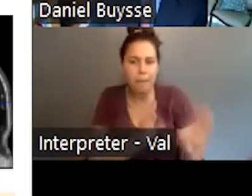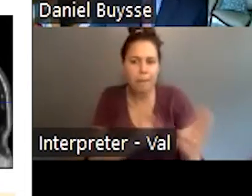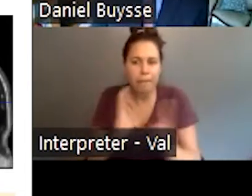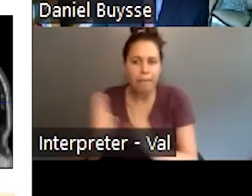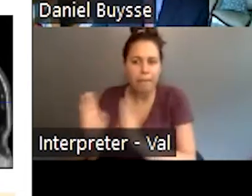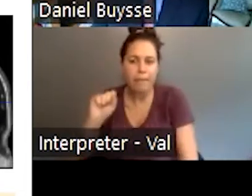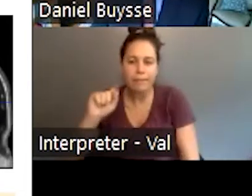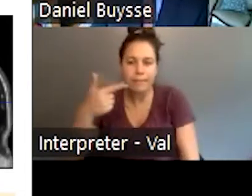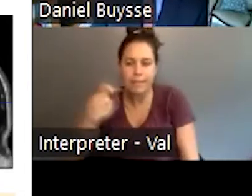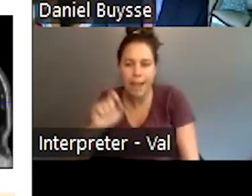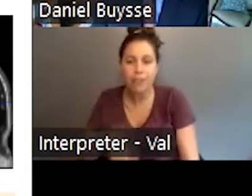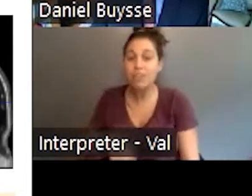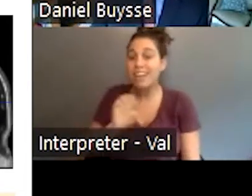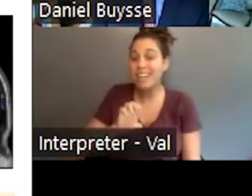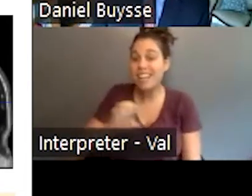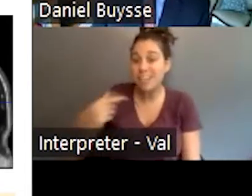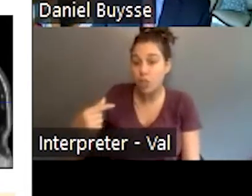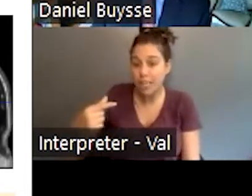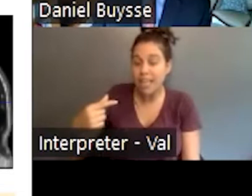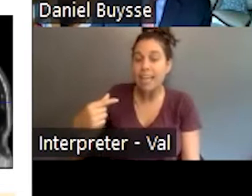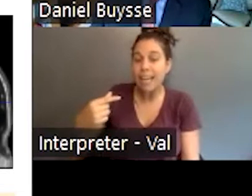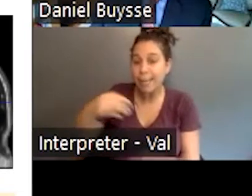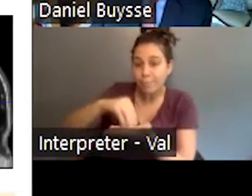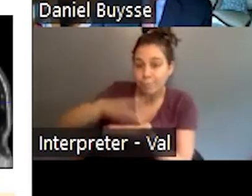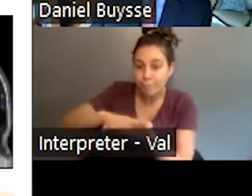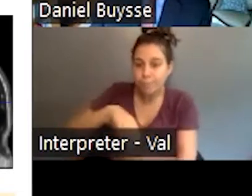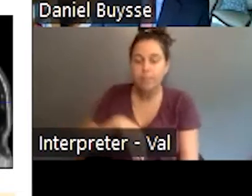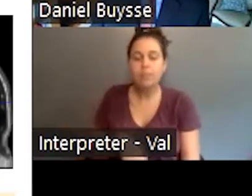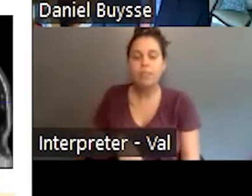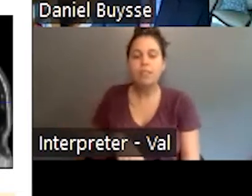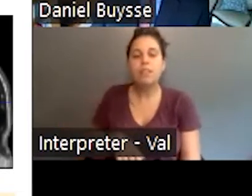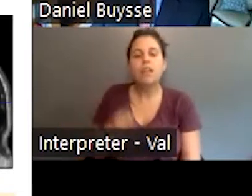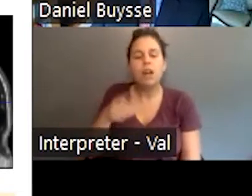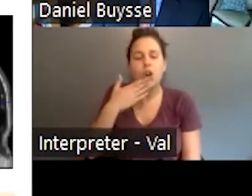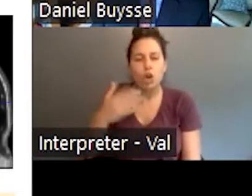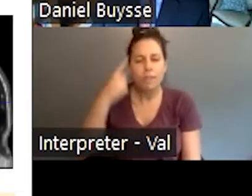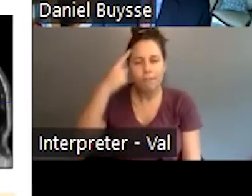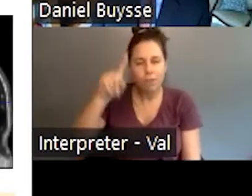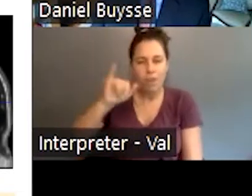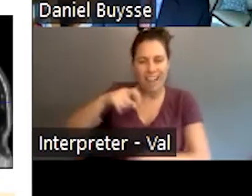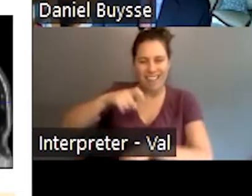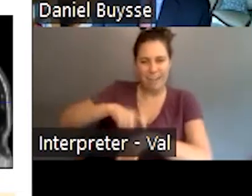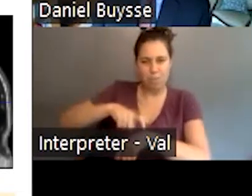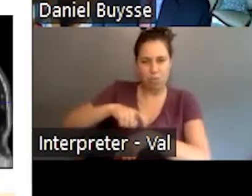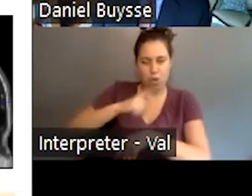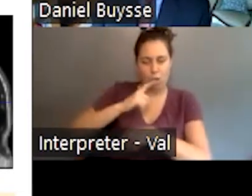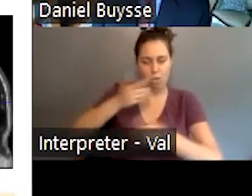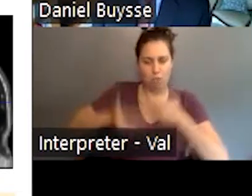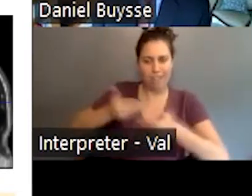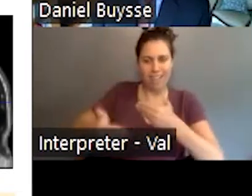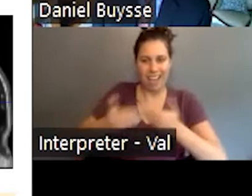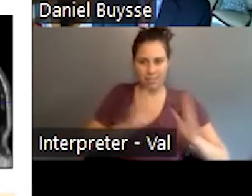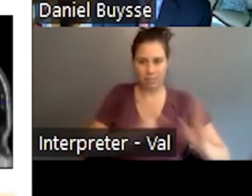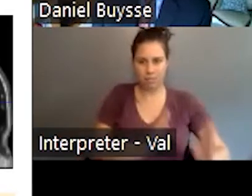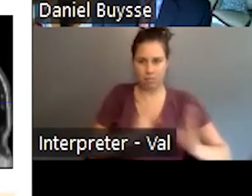EEG characteristics, and sleep studies are also very good for describing that temporal process that I mentioned